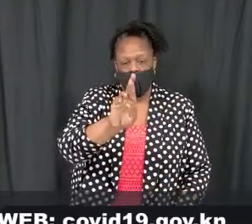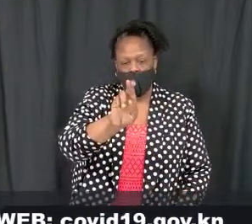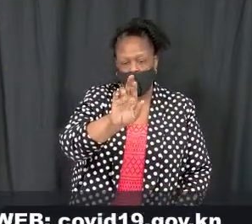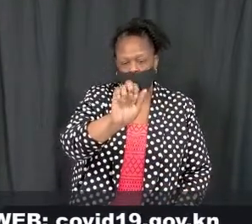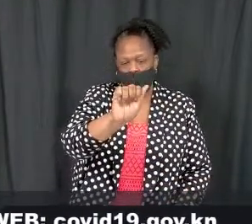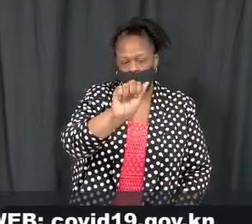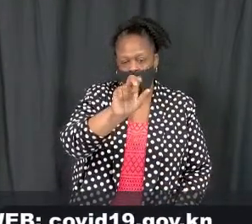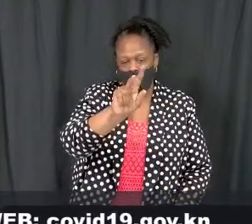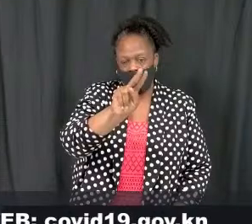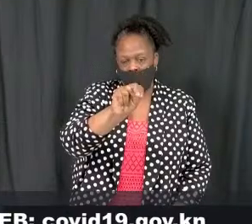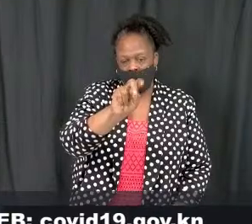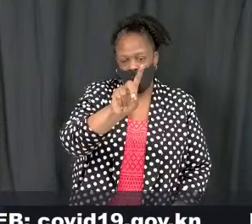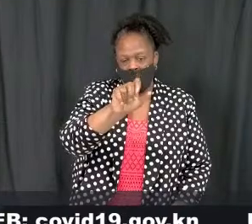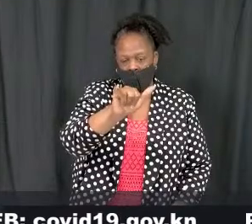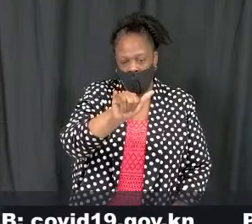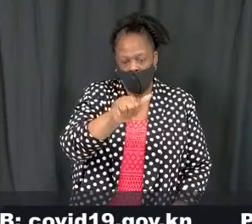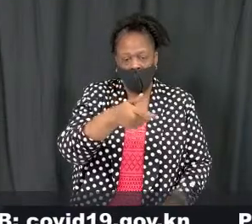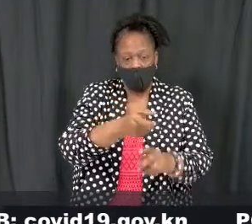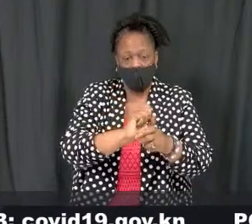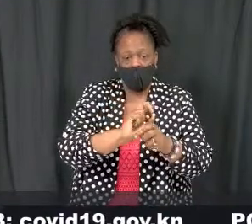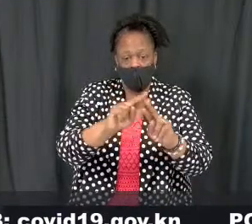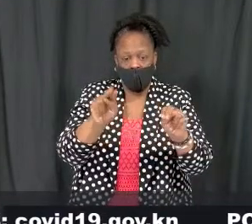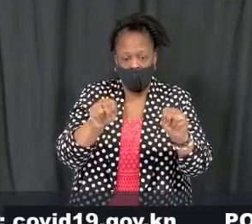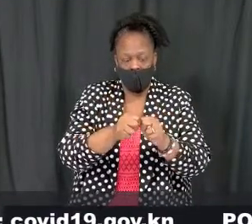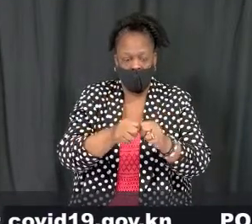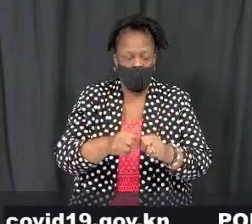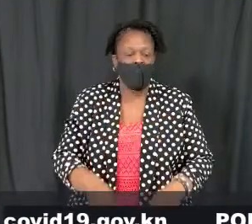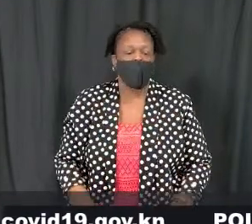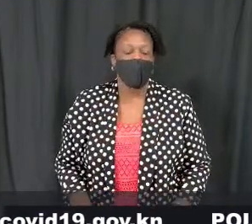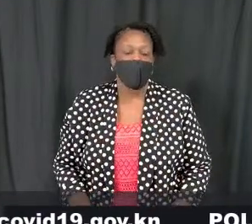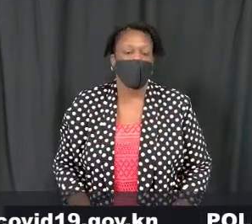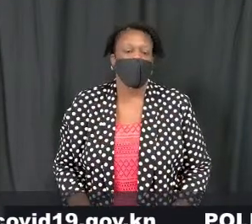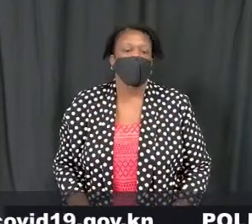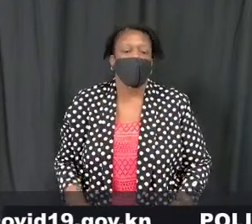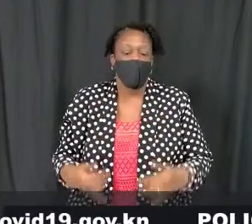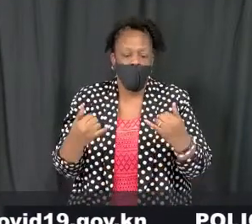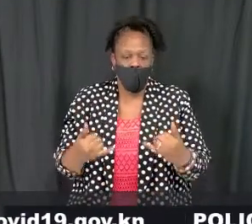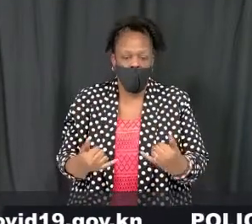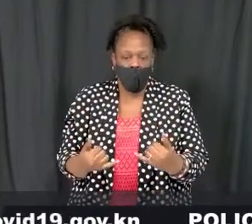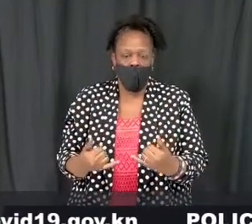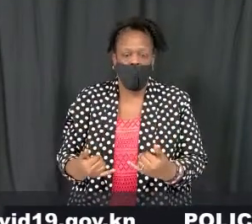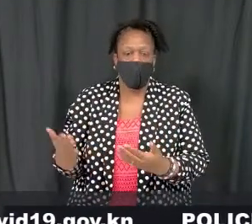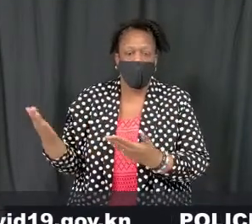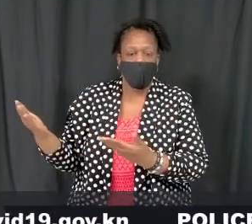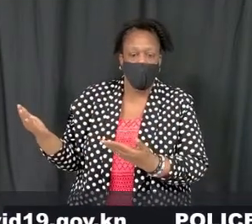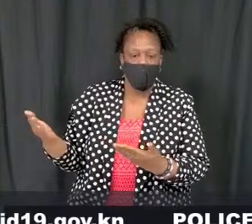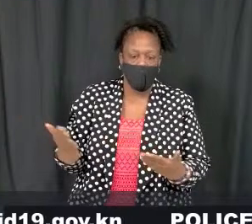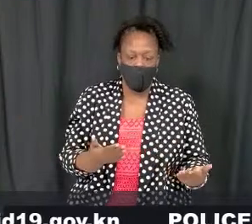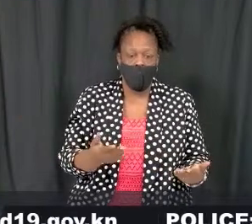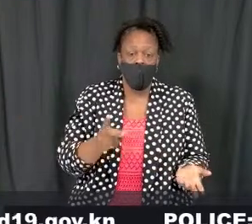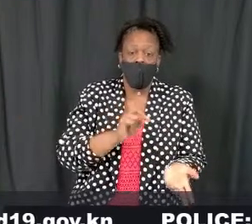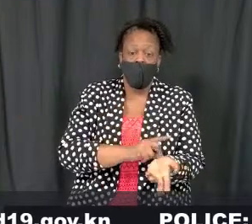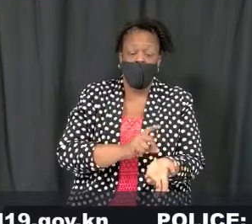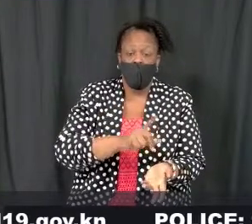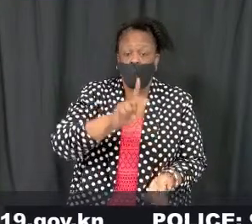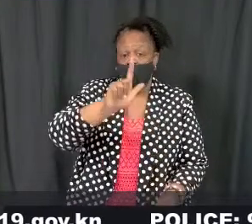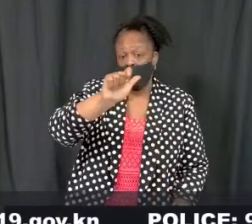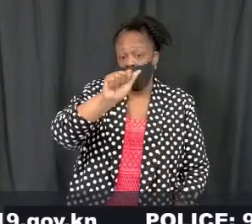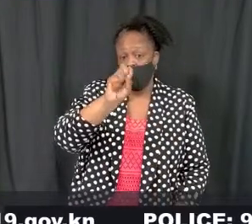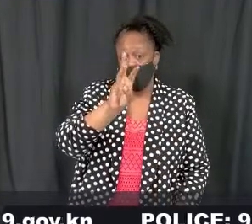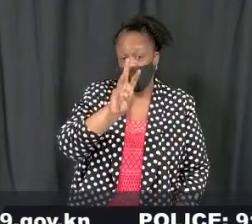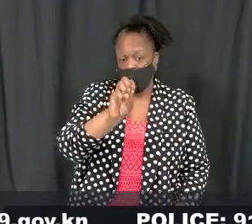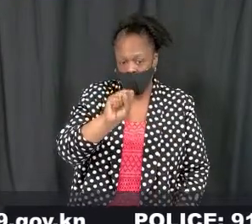Without further ado, I would invite the Chief Medical Officer to give us the Health Emergency Operations